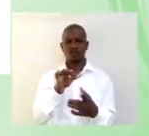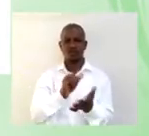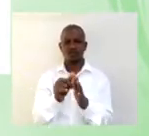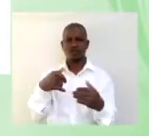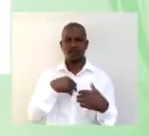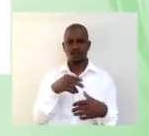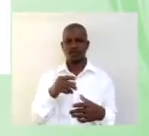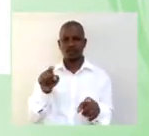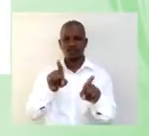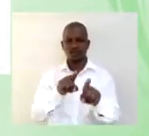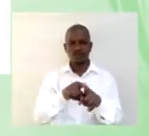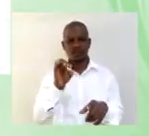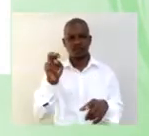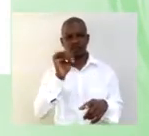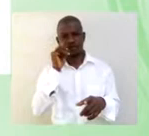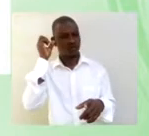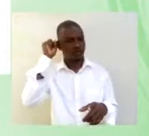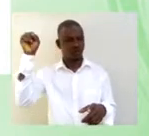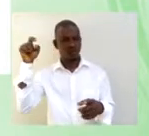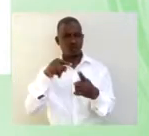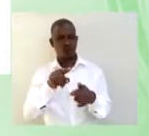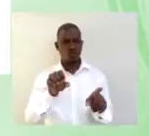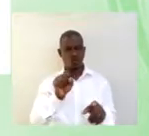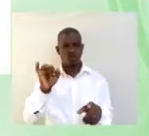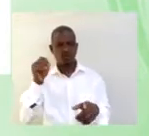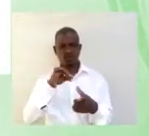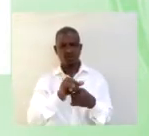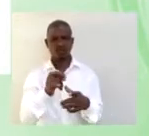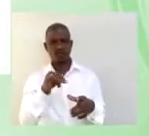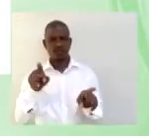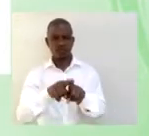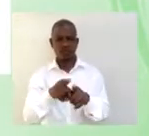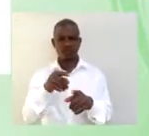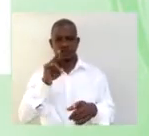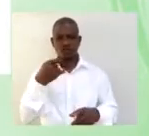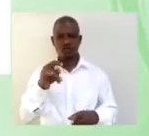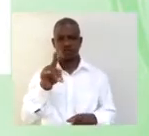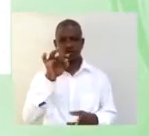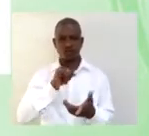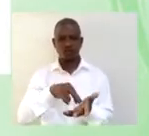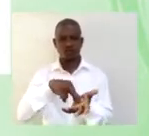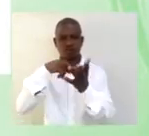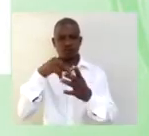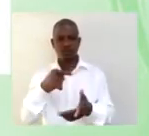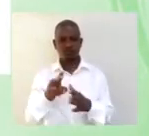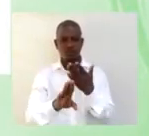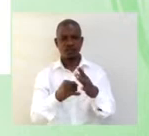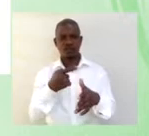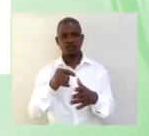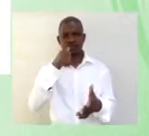choose the word that has the same consonant sound or sounds as the